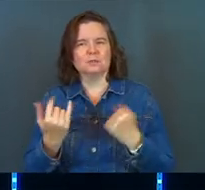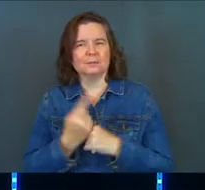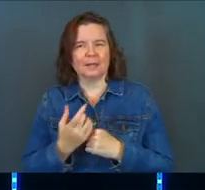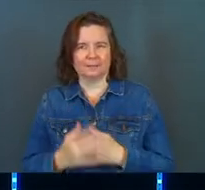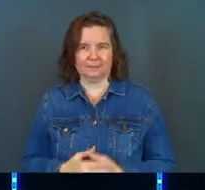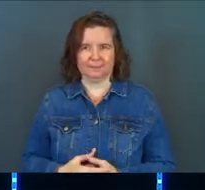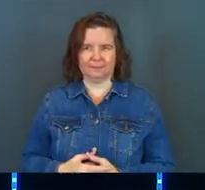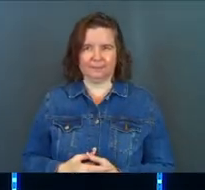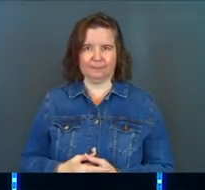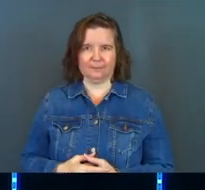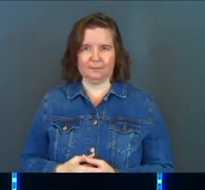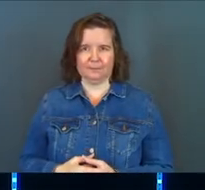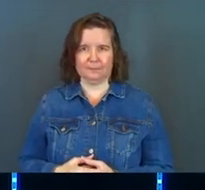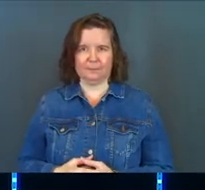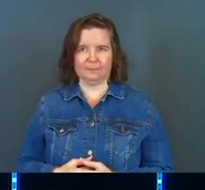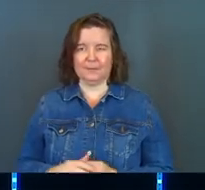today?